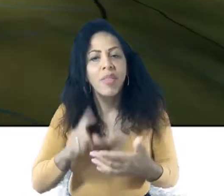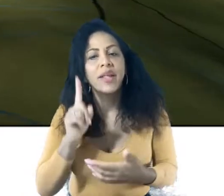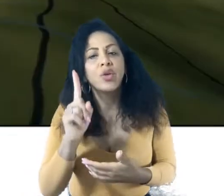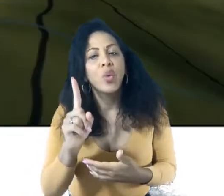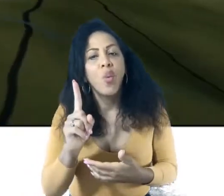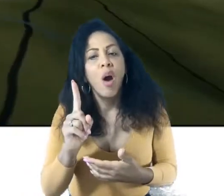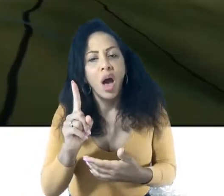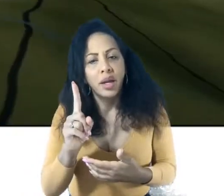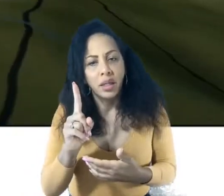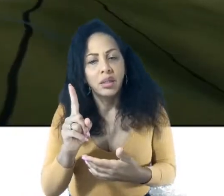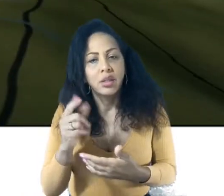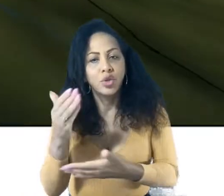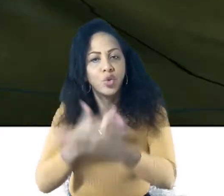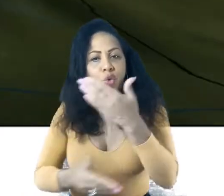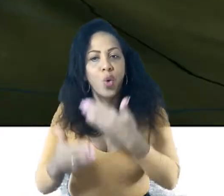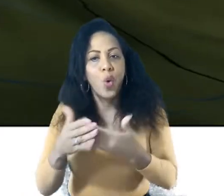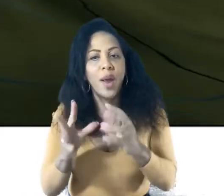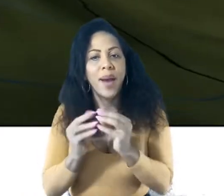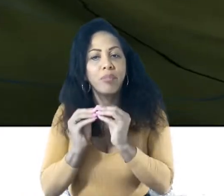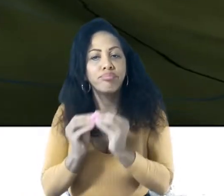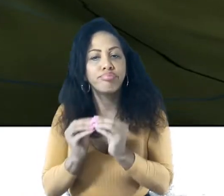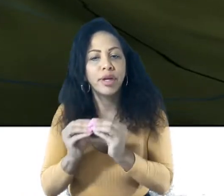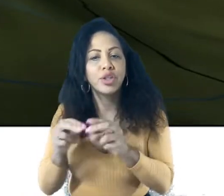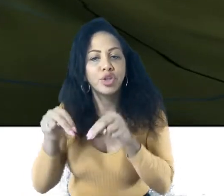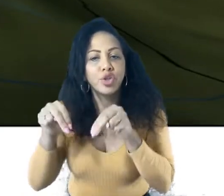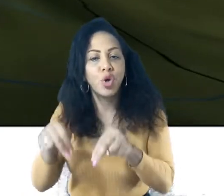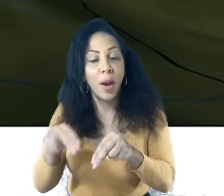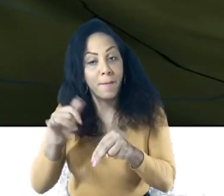or I could play you. I'll play you this little boy